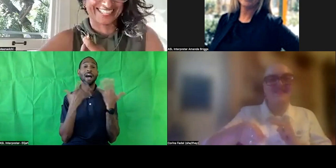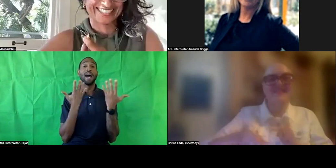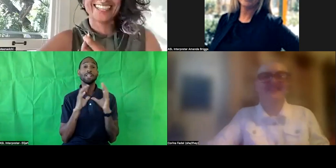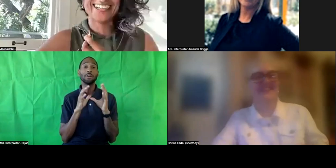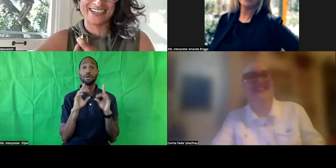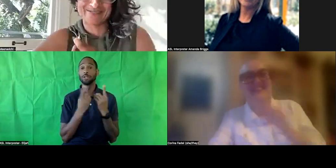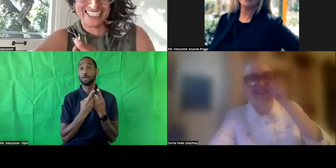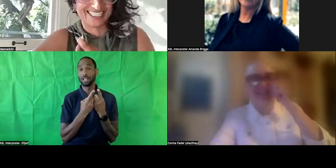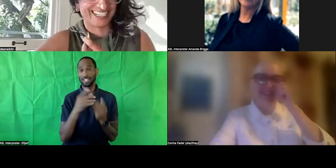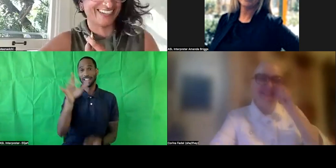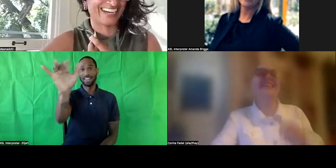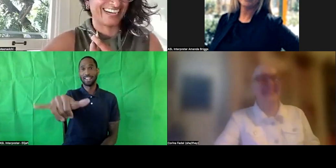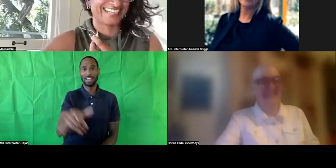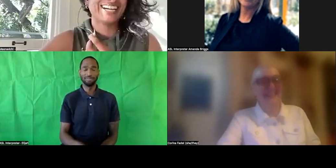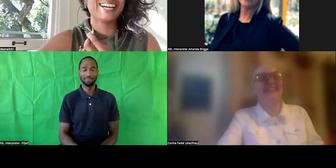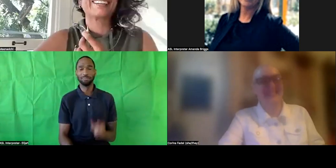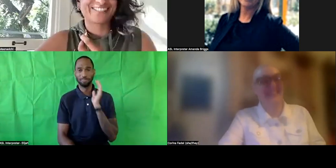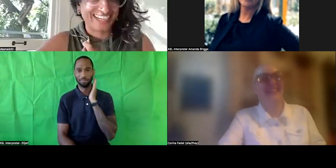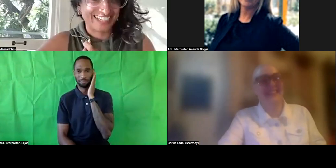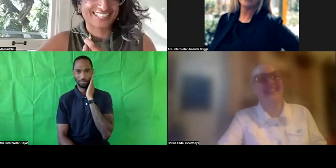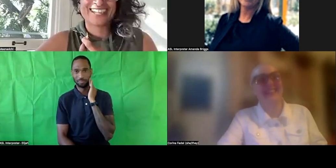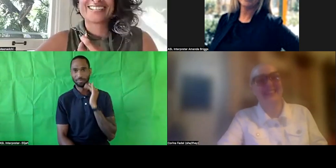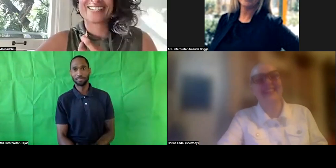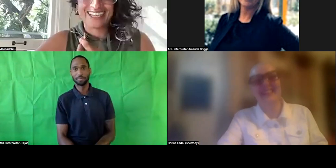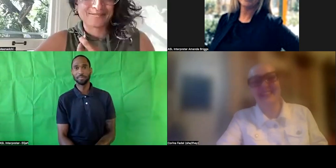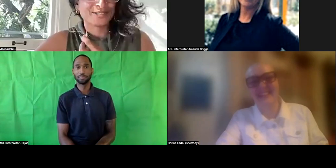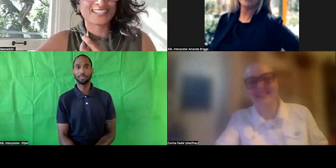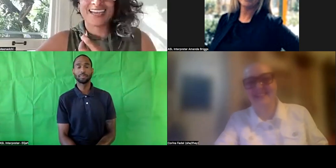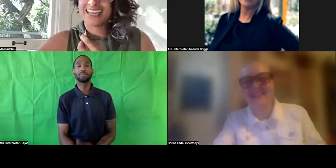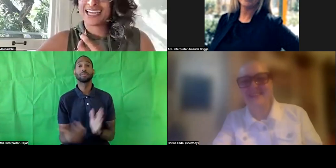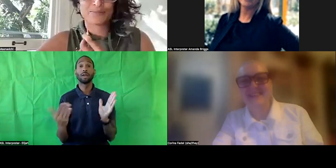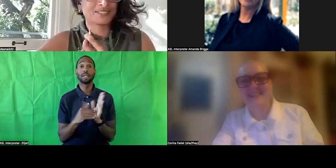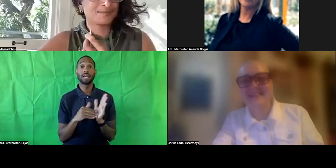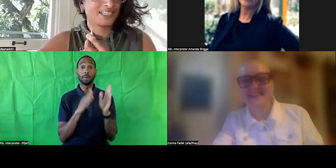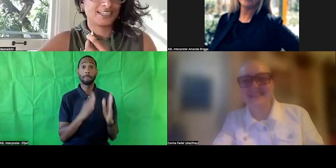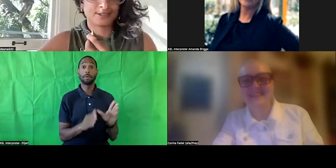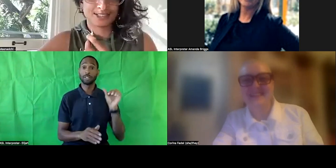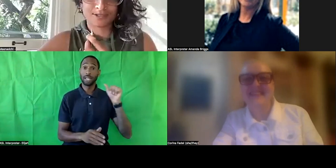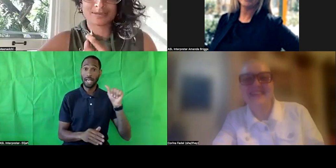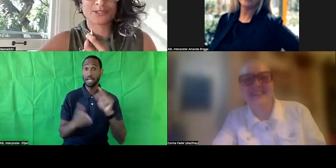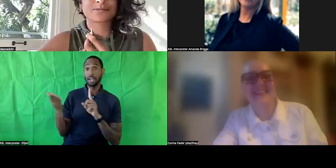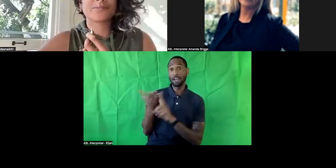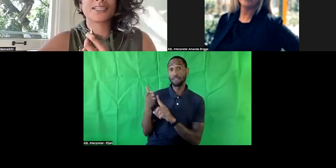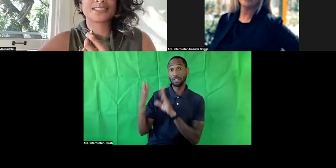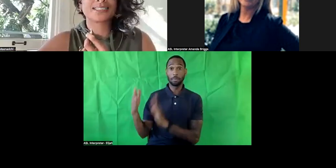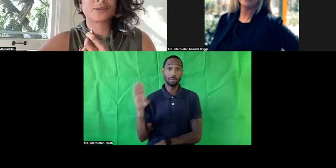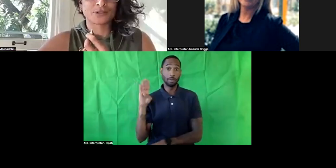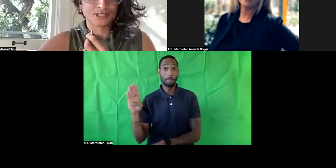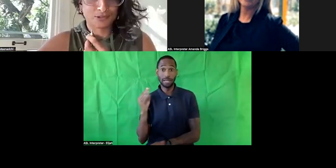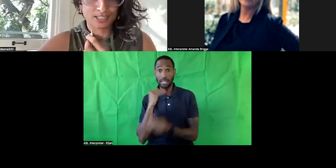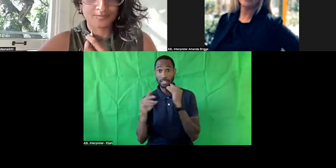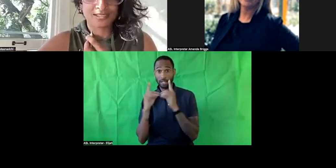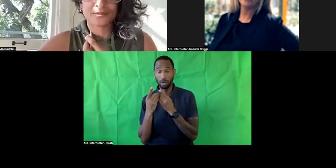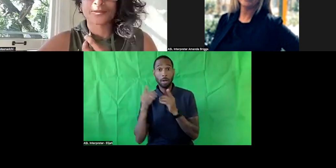donuts. Amazing. Okay, great. So again, person A, get person B to eat those donuts. Person B, stick with